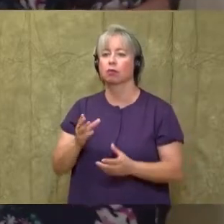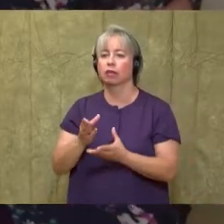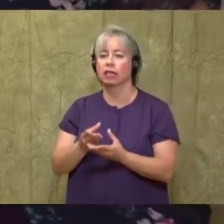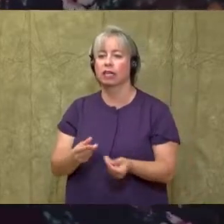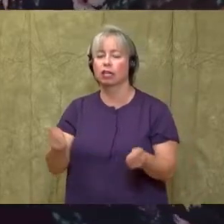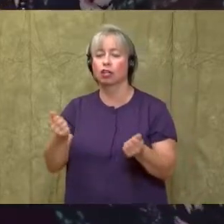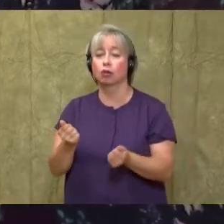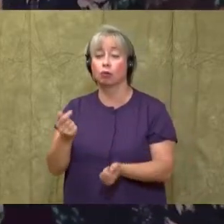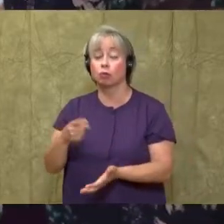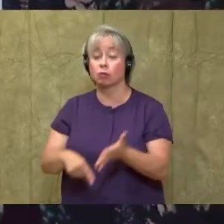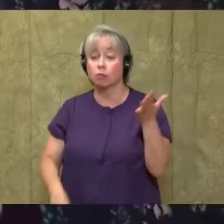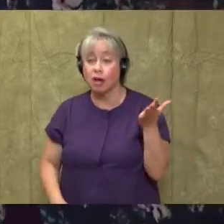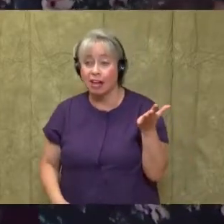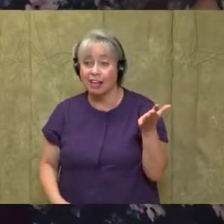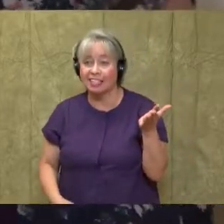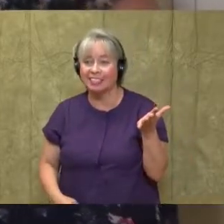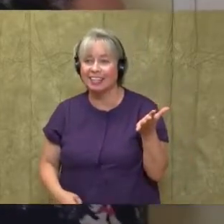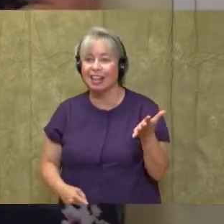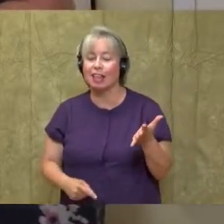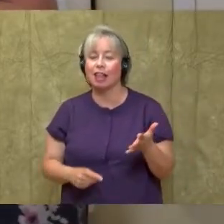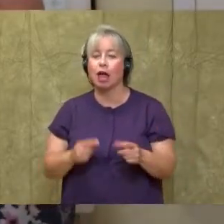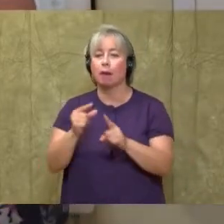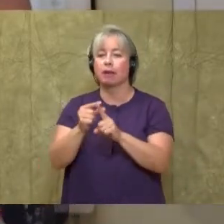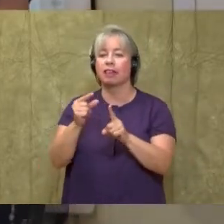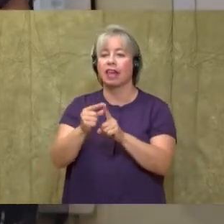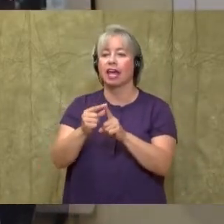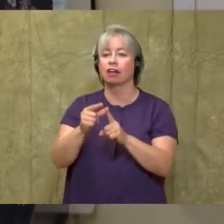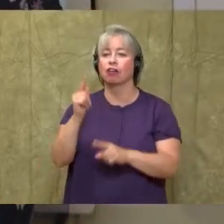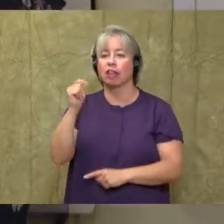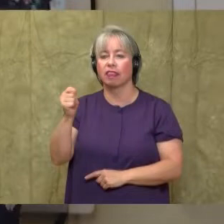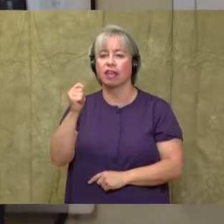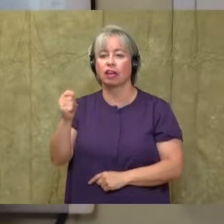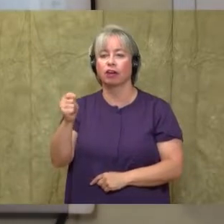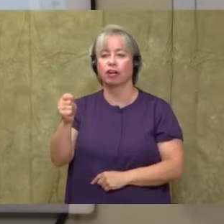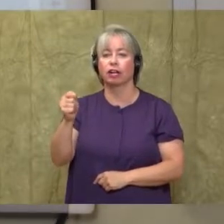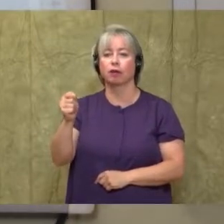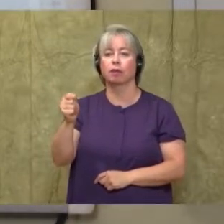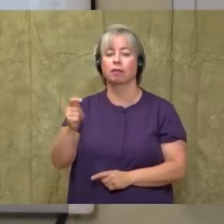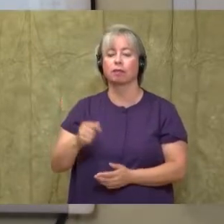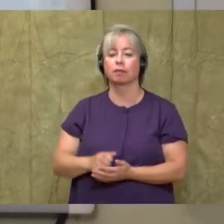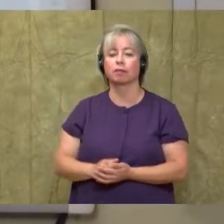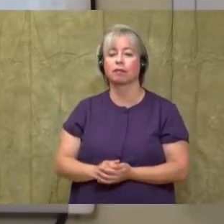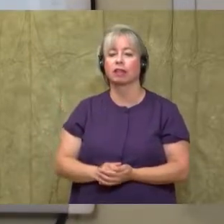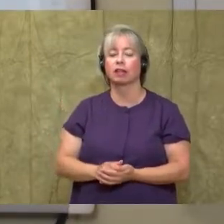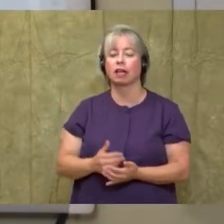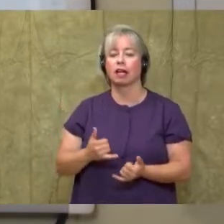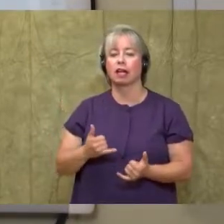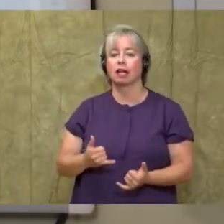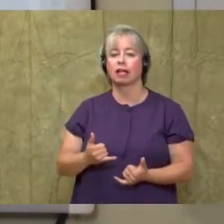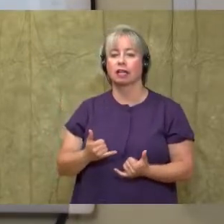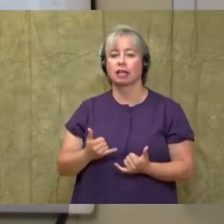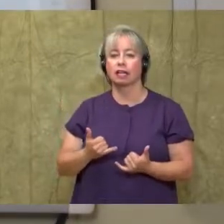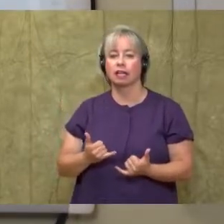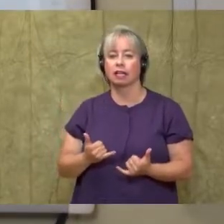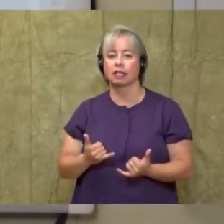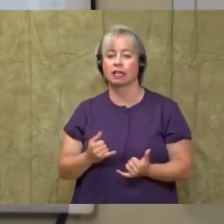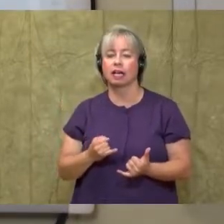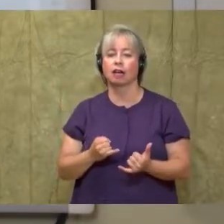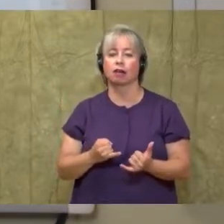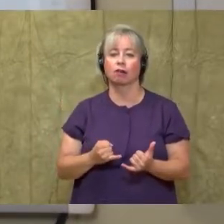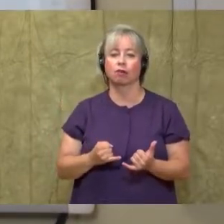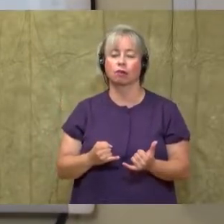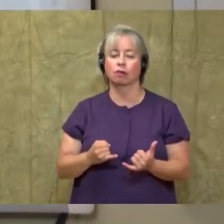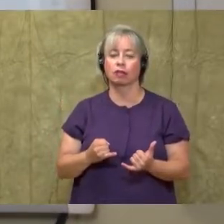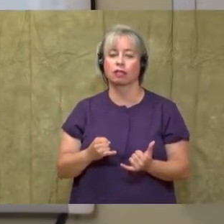what? That's right, Pythagorean theorem. So we're going to draw a right triangle. We're going to create it. You can either go